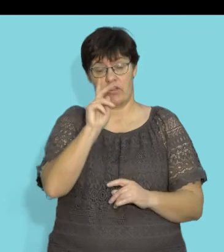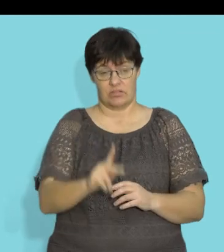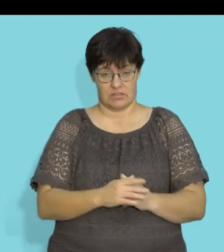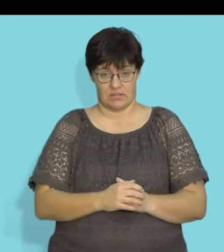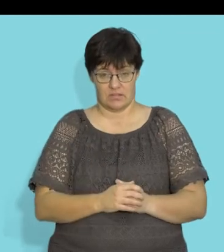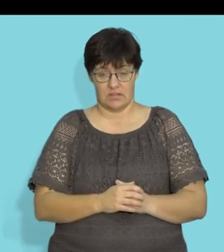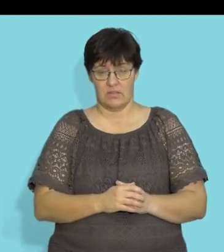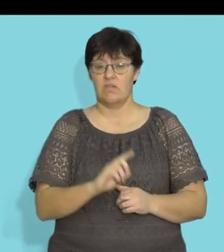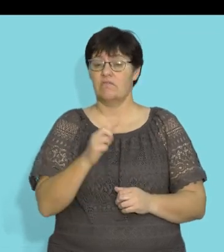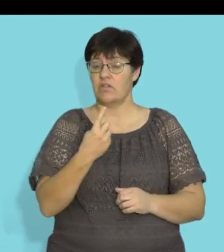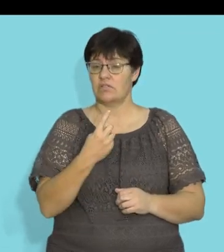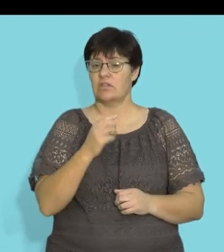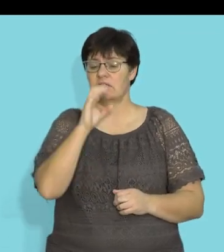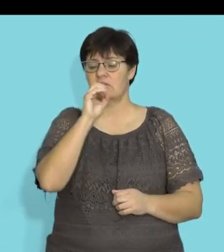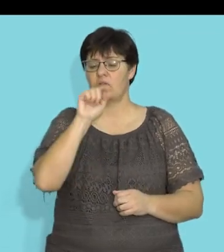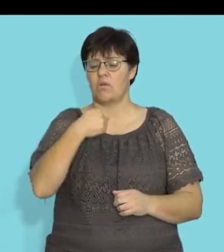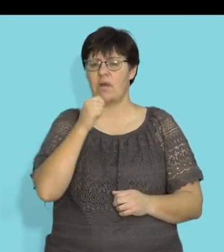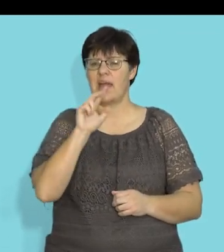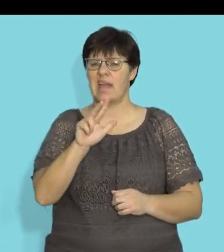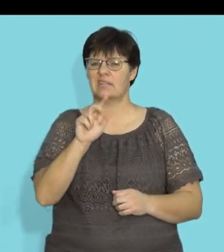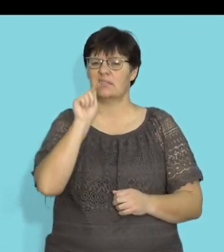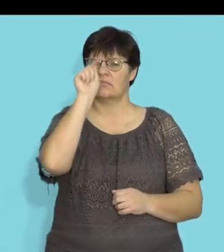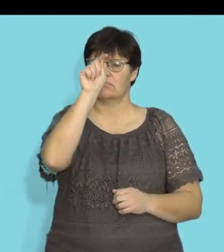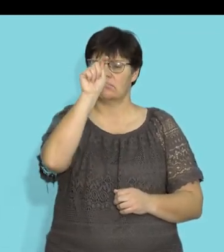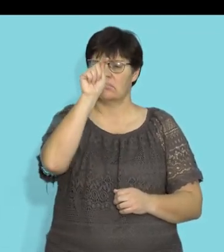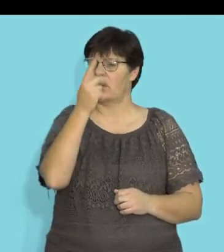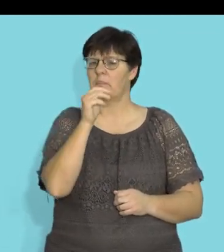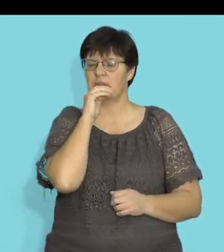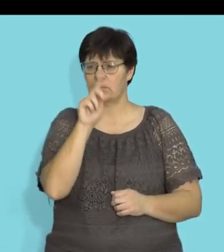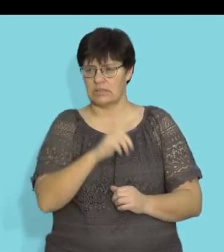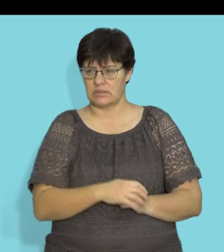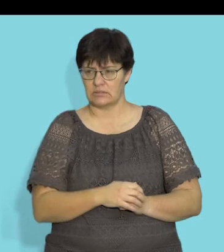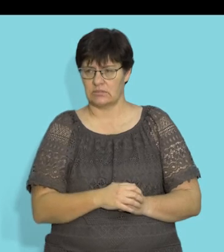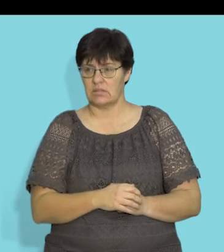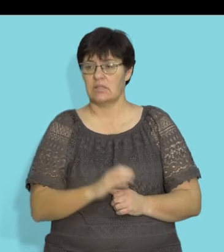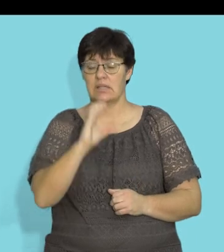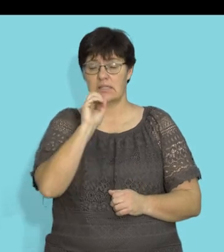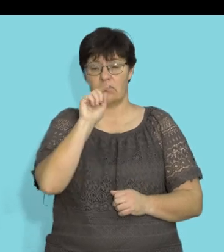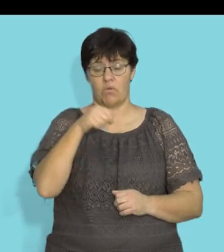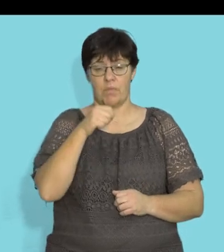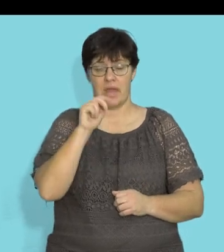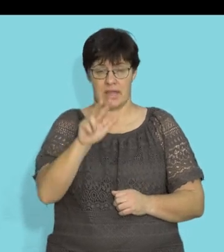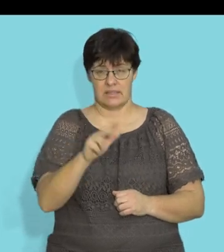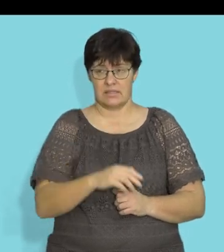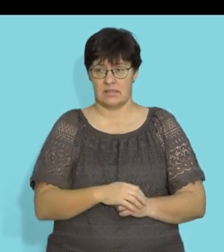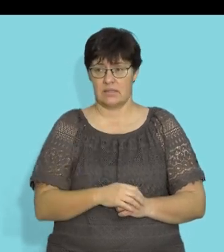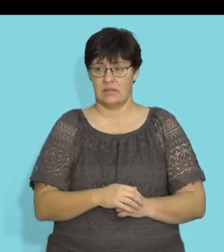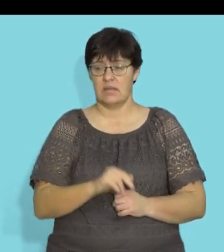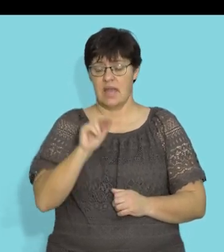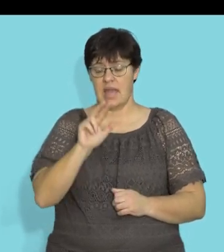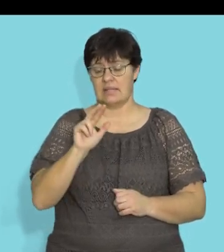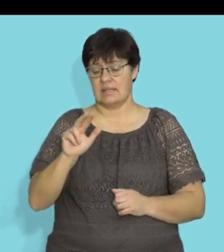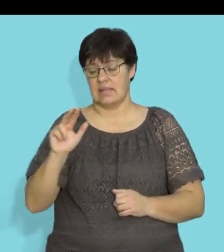first, let's write down what 0,8 recurring is. We've discussed that it's going to be